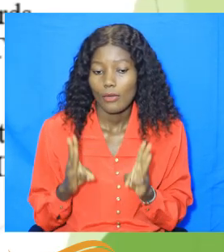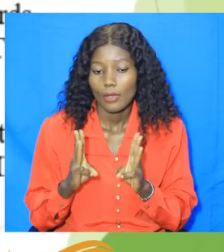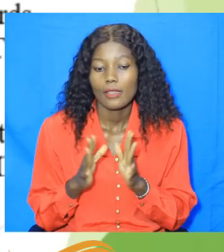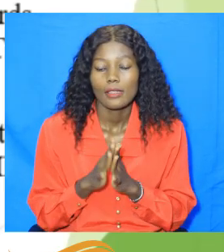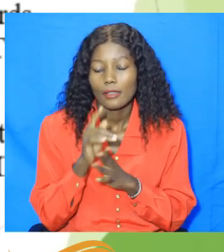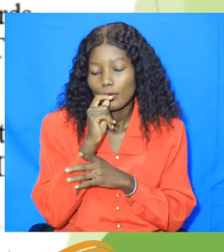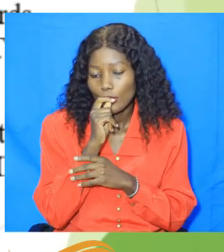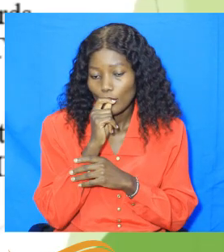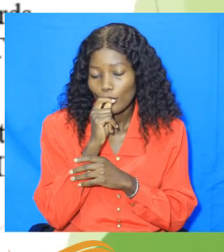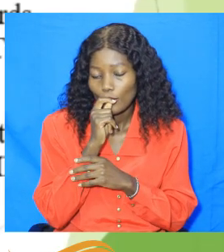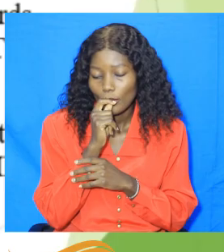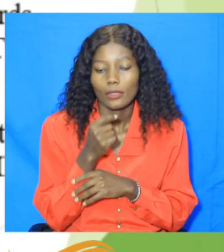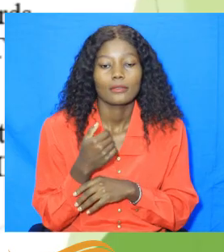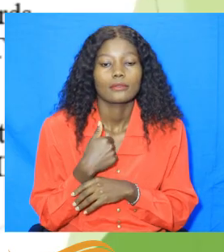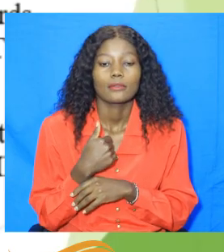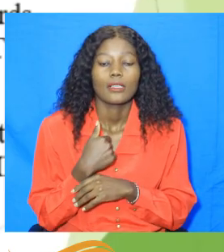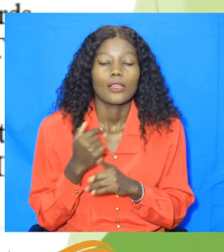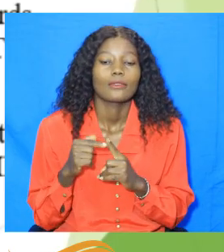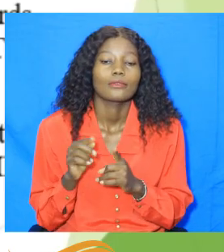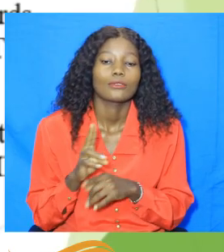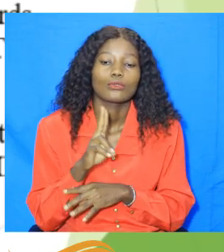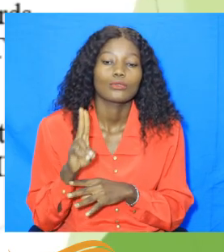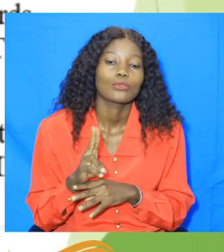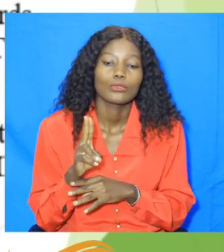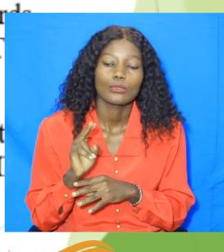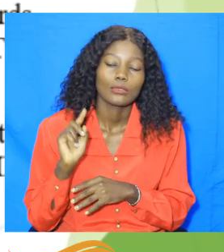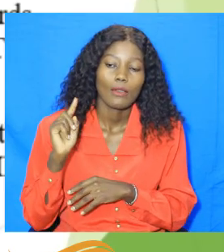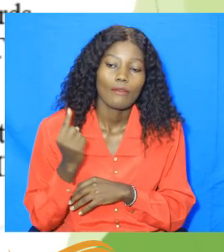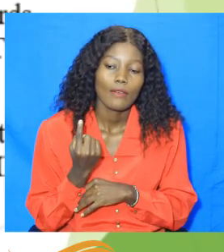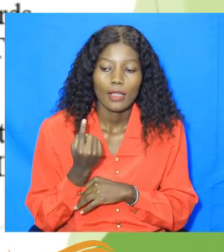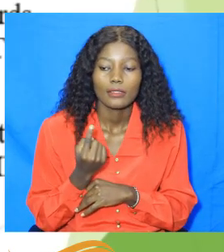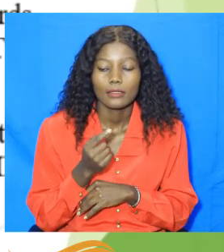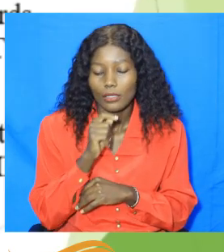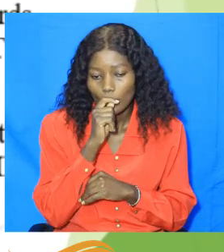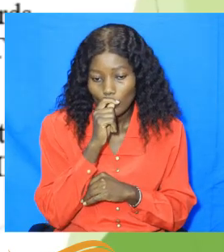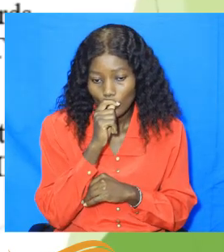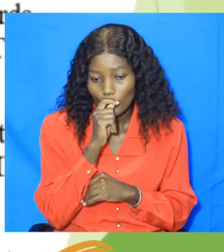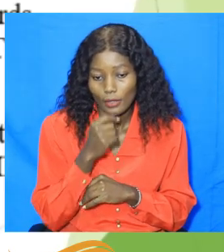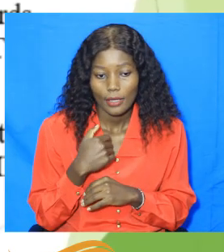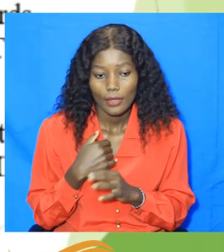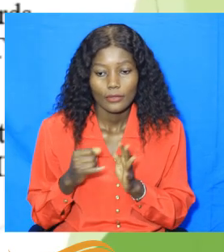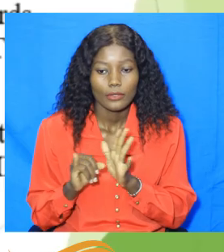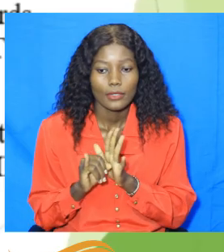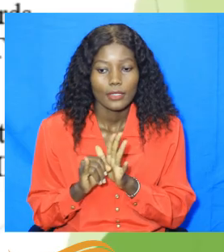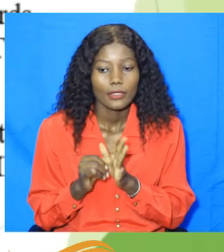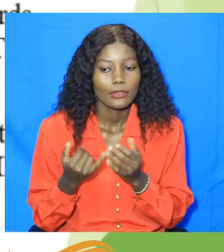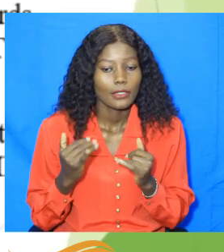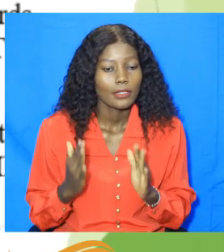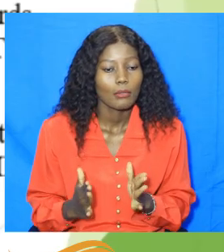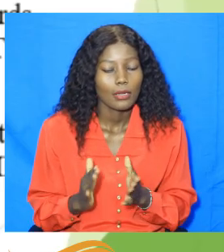referee has to use. First, the referee has to identify the